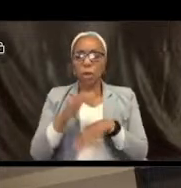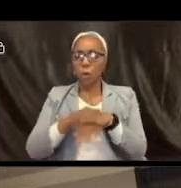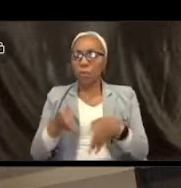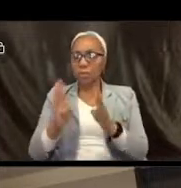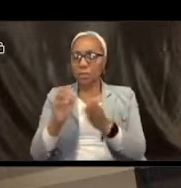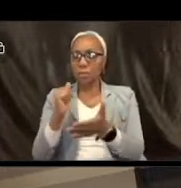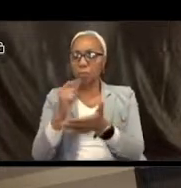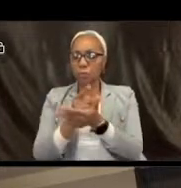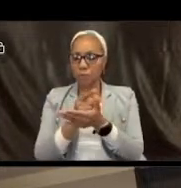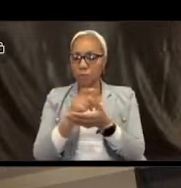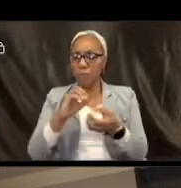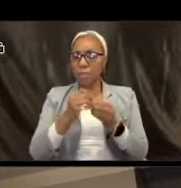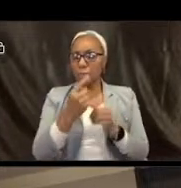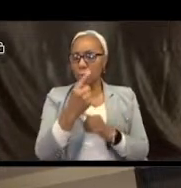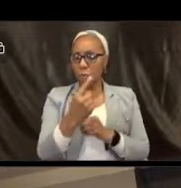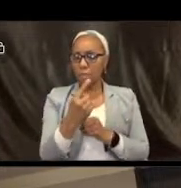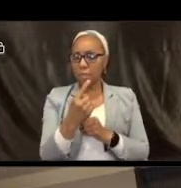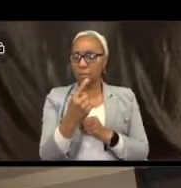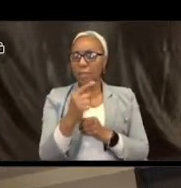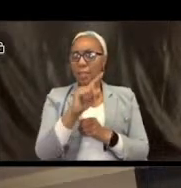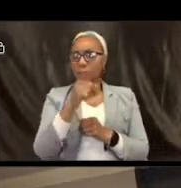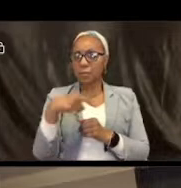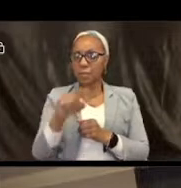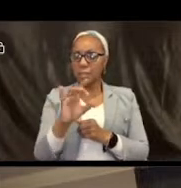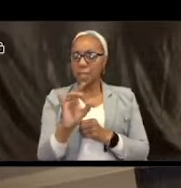approval. Item 1,